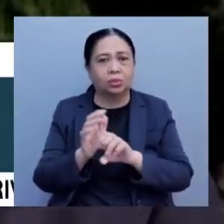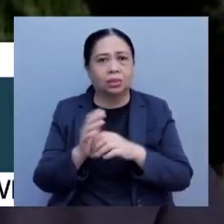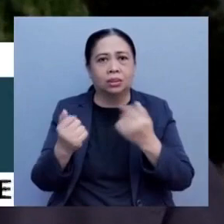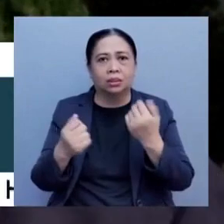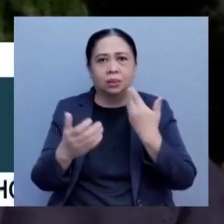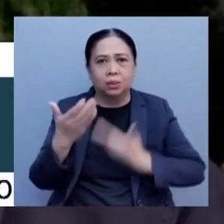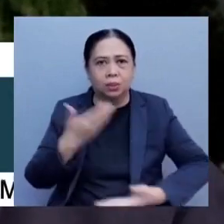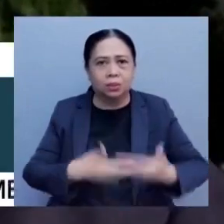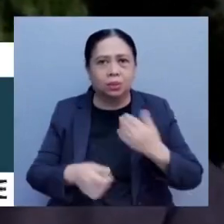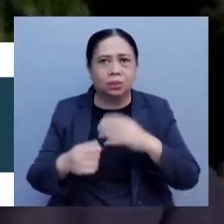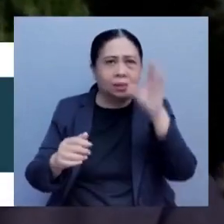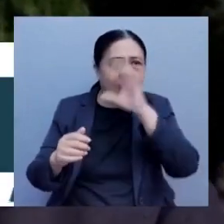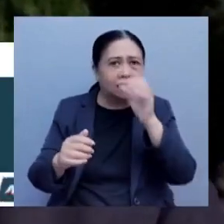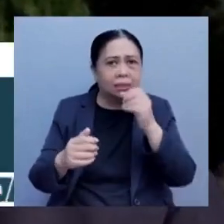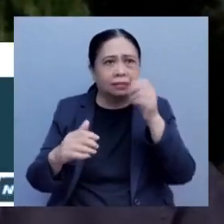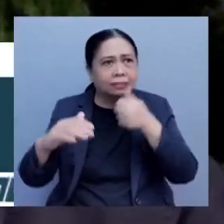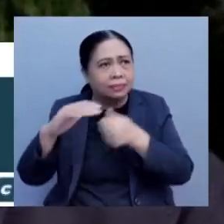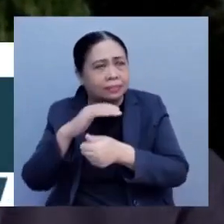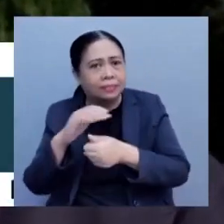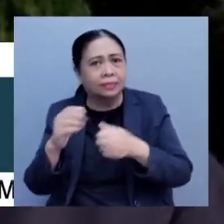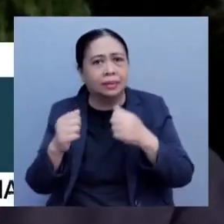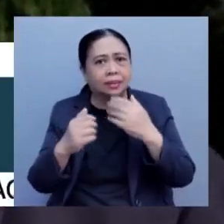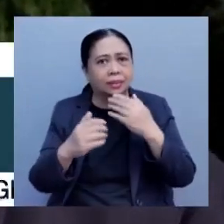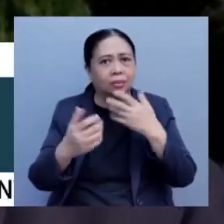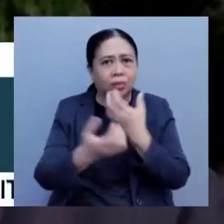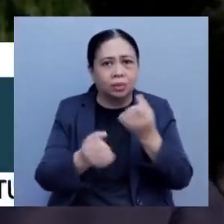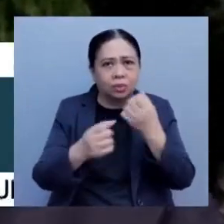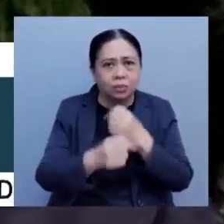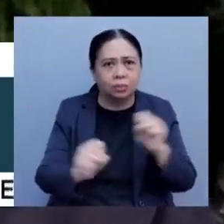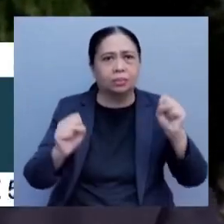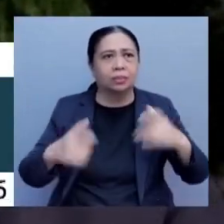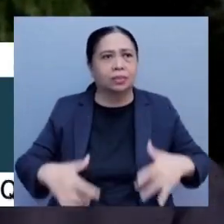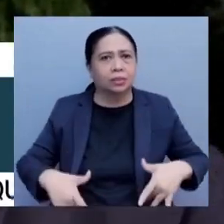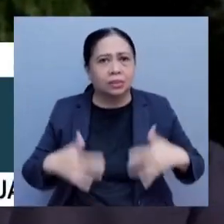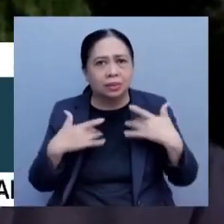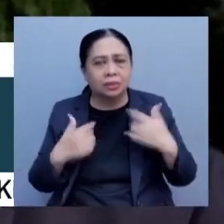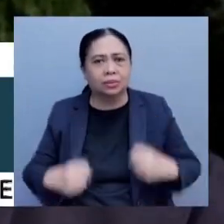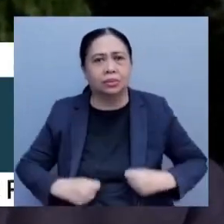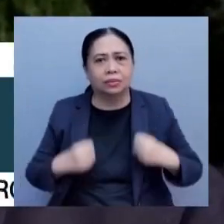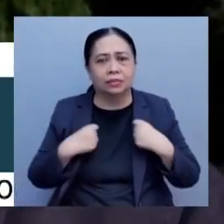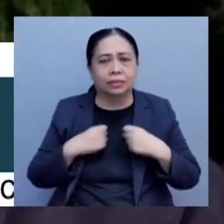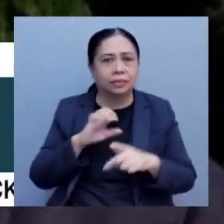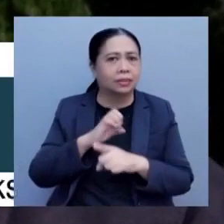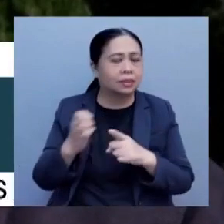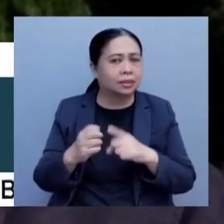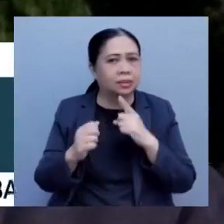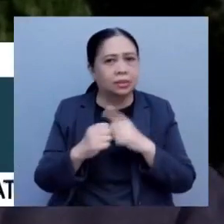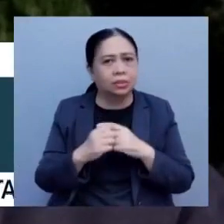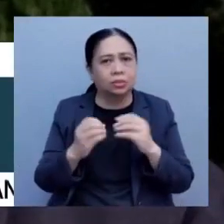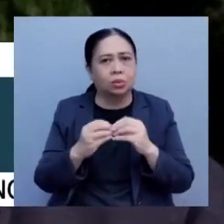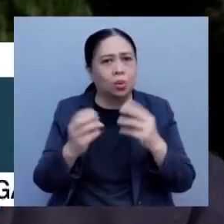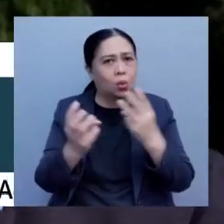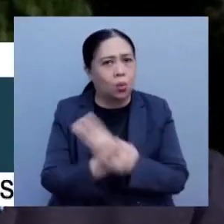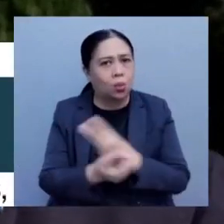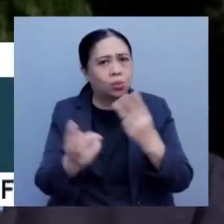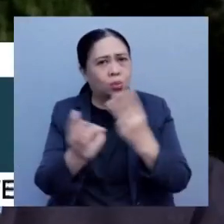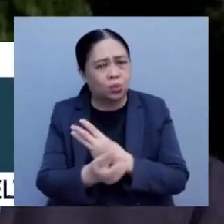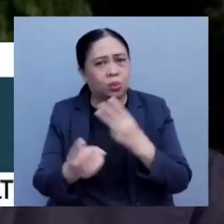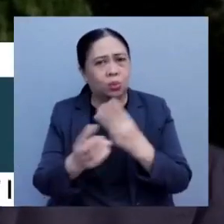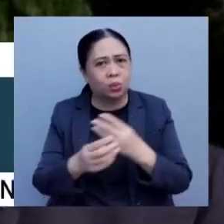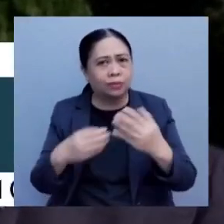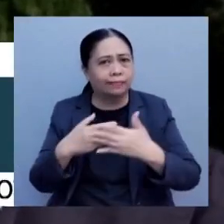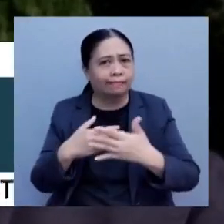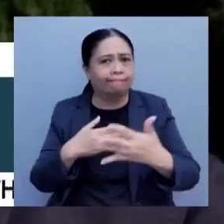seeking shelter and striving to survive in this environment are going to get only in worse and worse situations as time goes